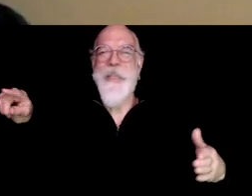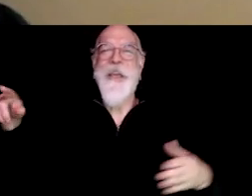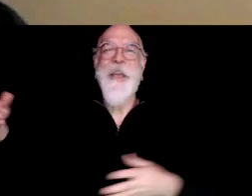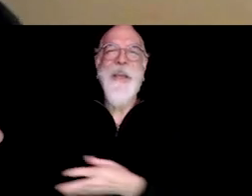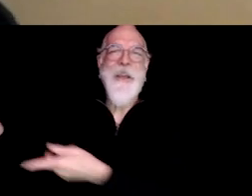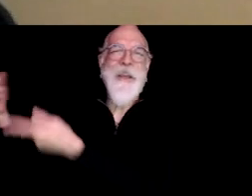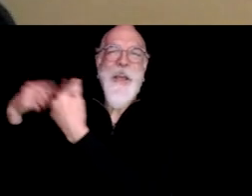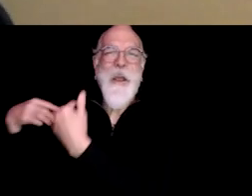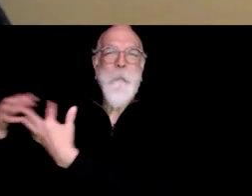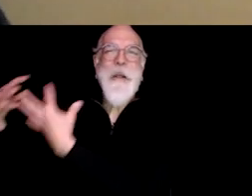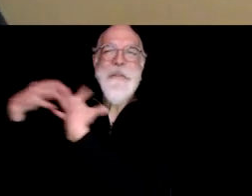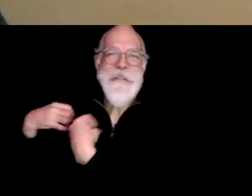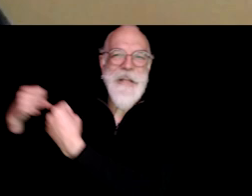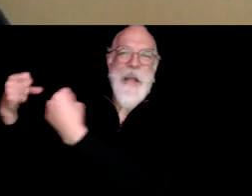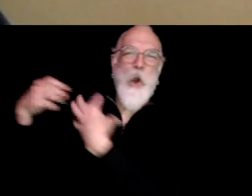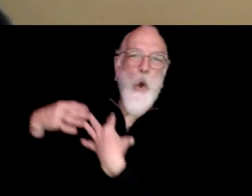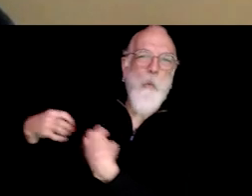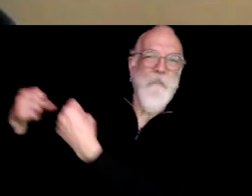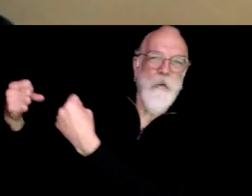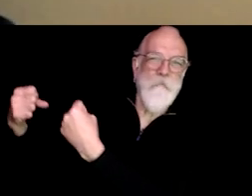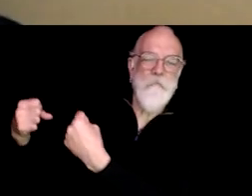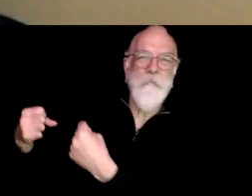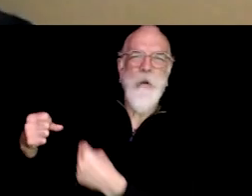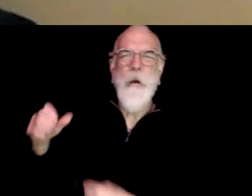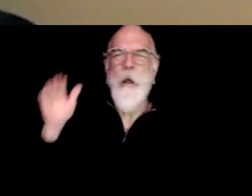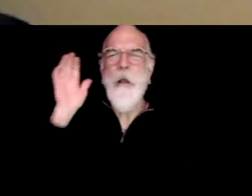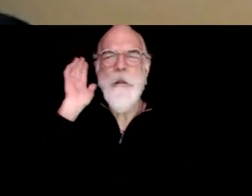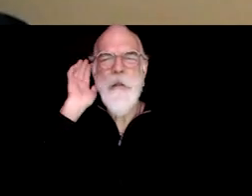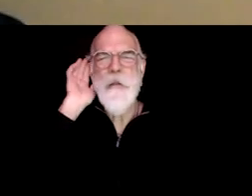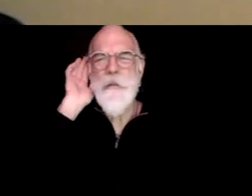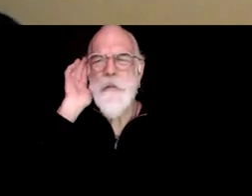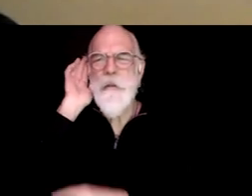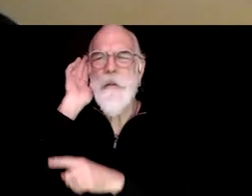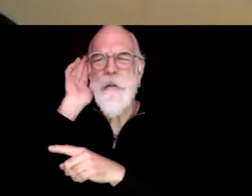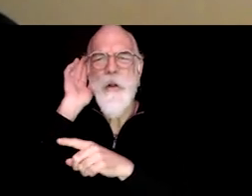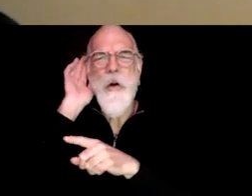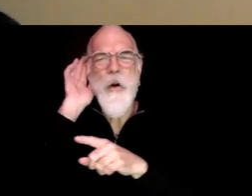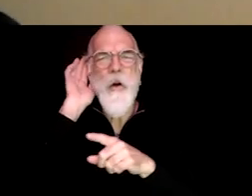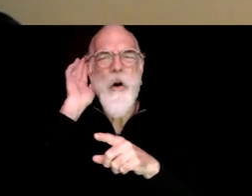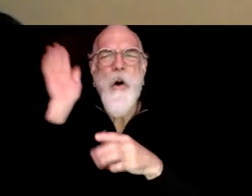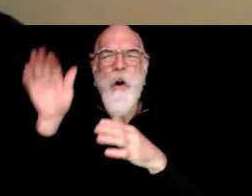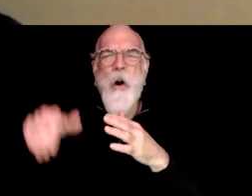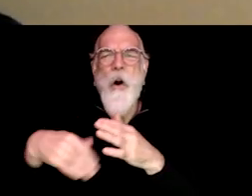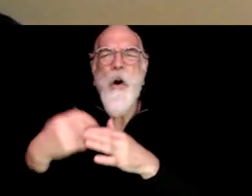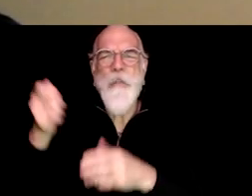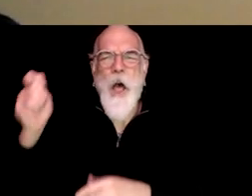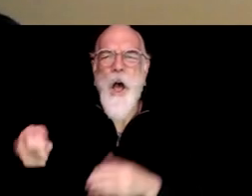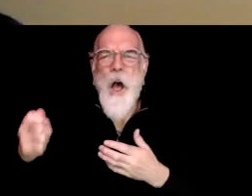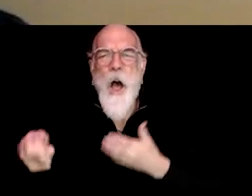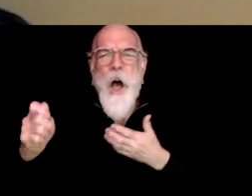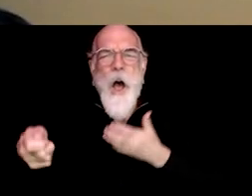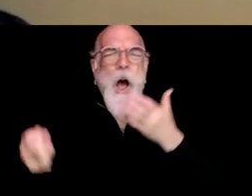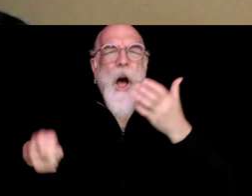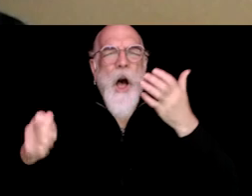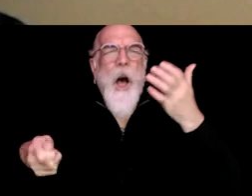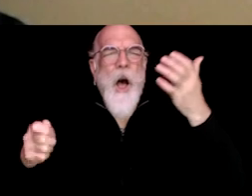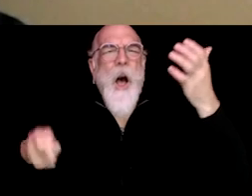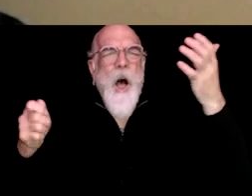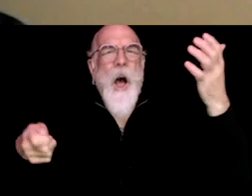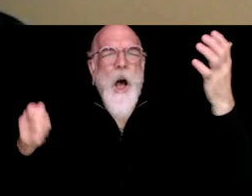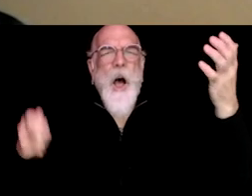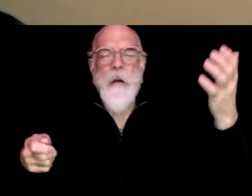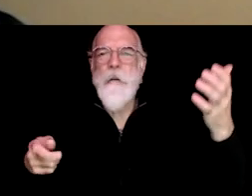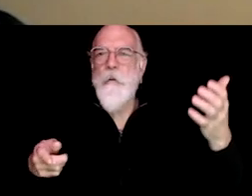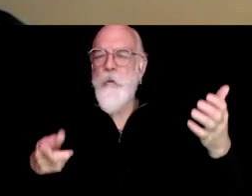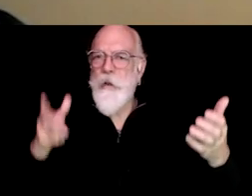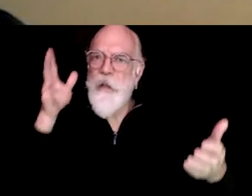Reading the songs of different deer dance singers, all speak of the world of story and how song